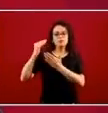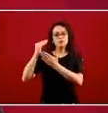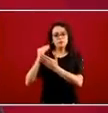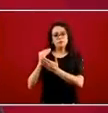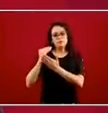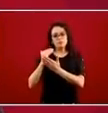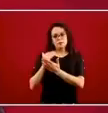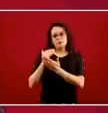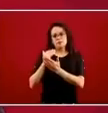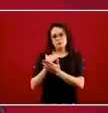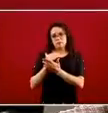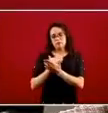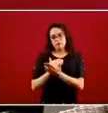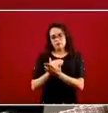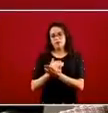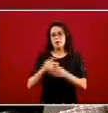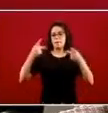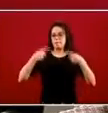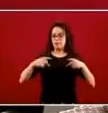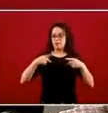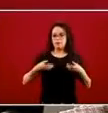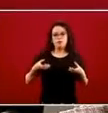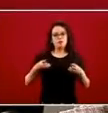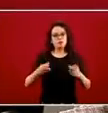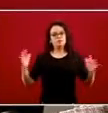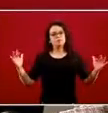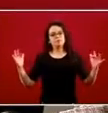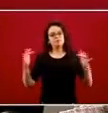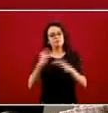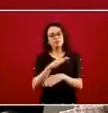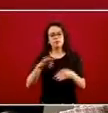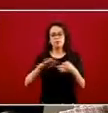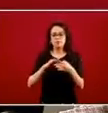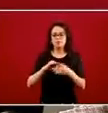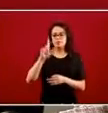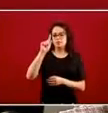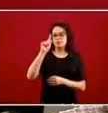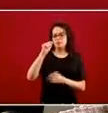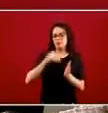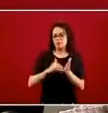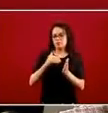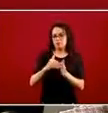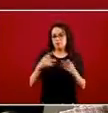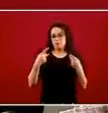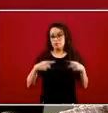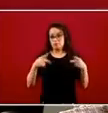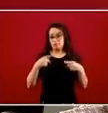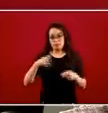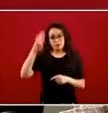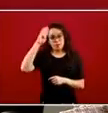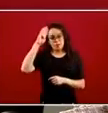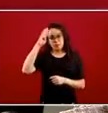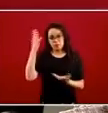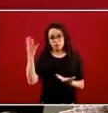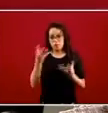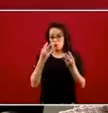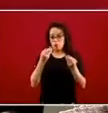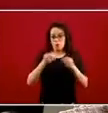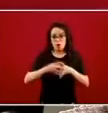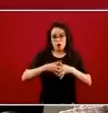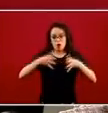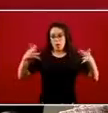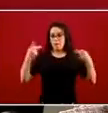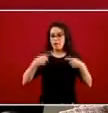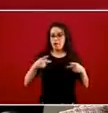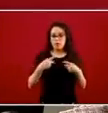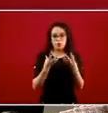will be effective because these measures are reducing the daily mobility